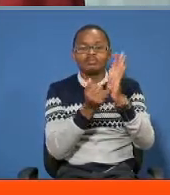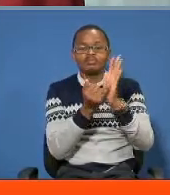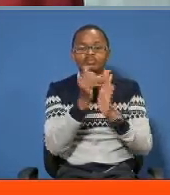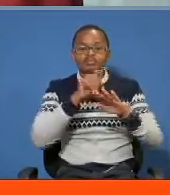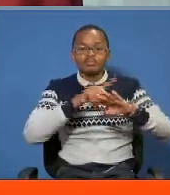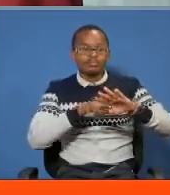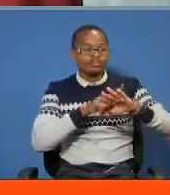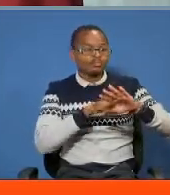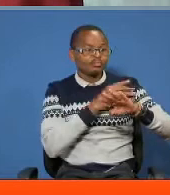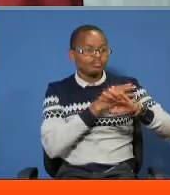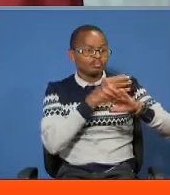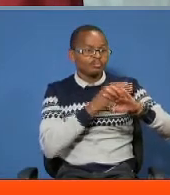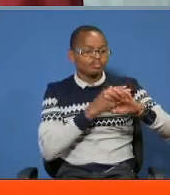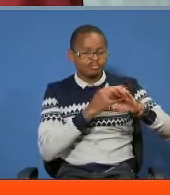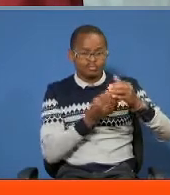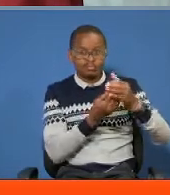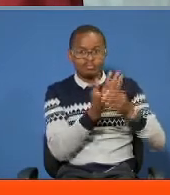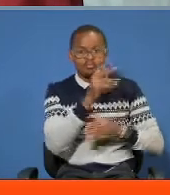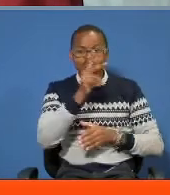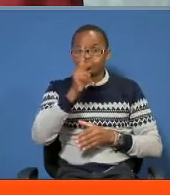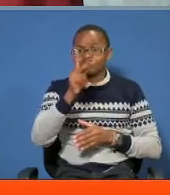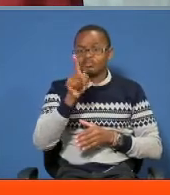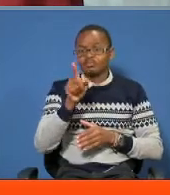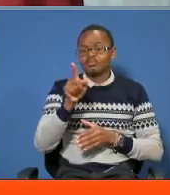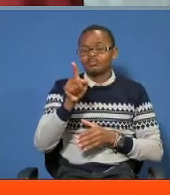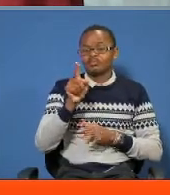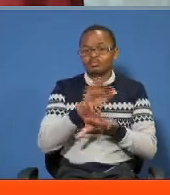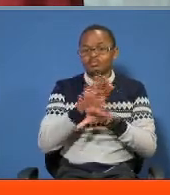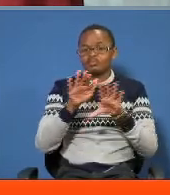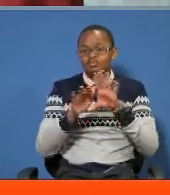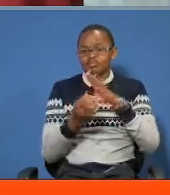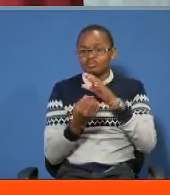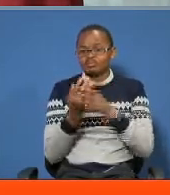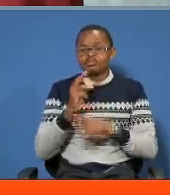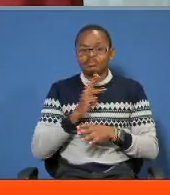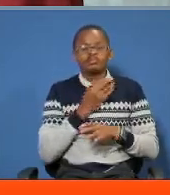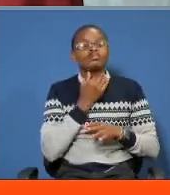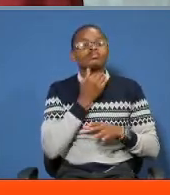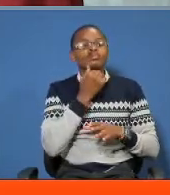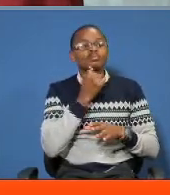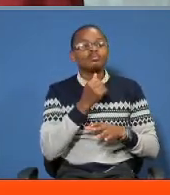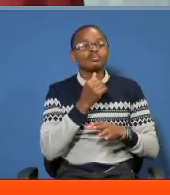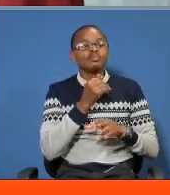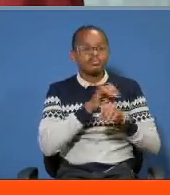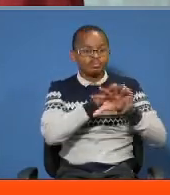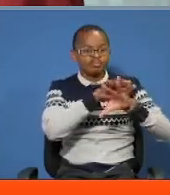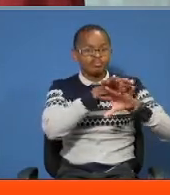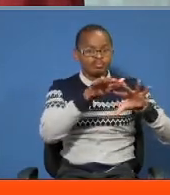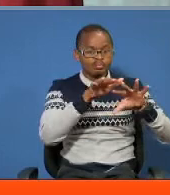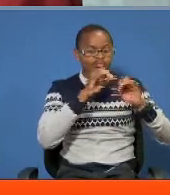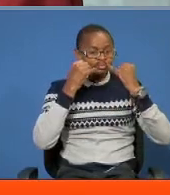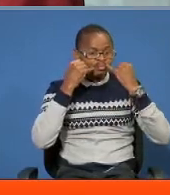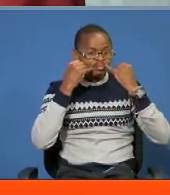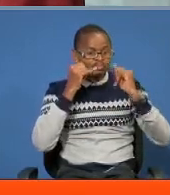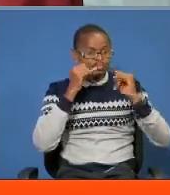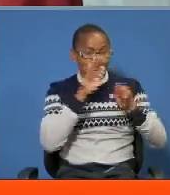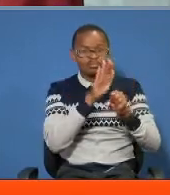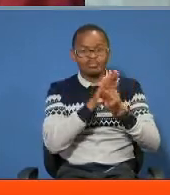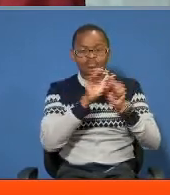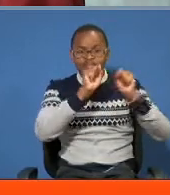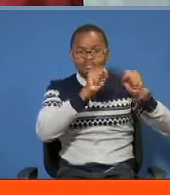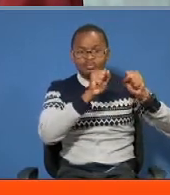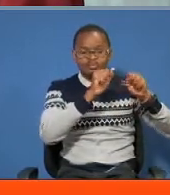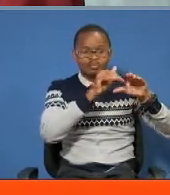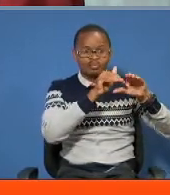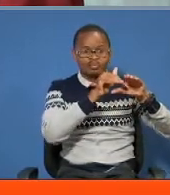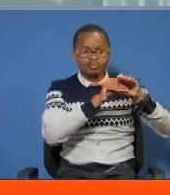the acceleration period. And as we grow Kenya, because it's a young agency, as we grow, we will want to disseminate this information as much